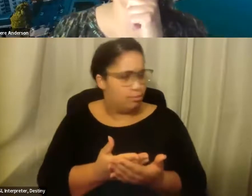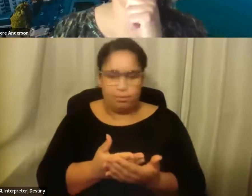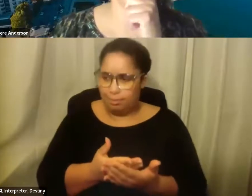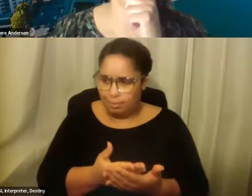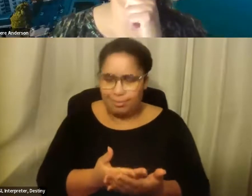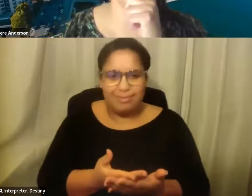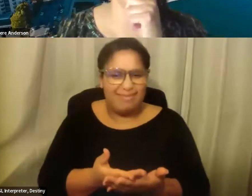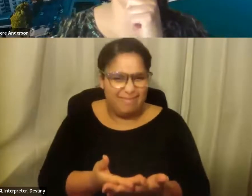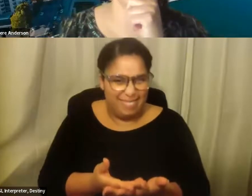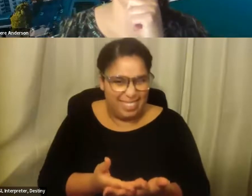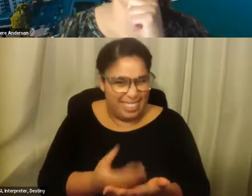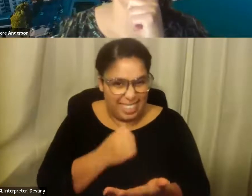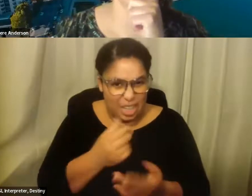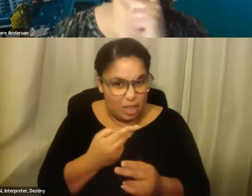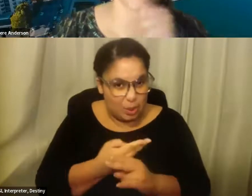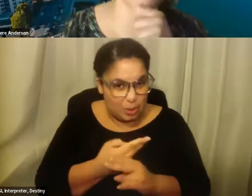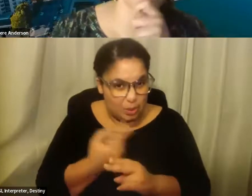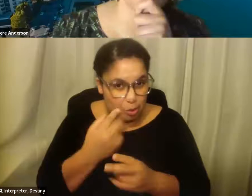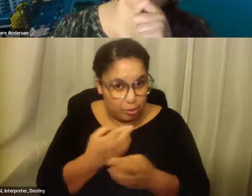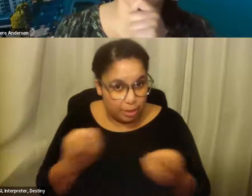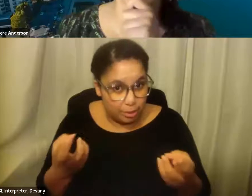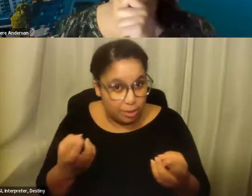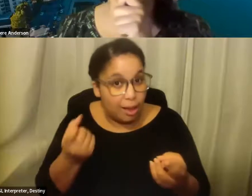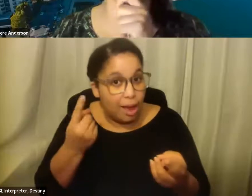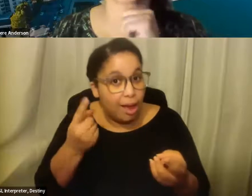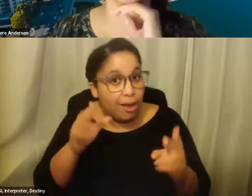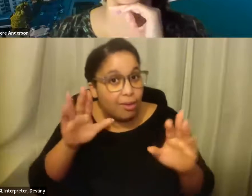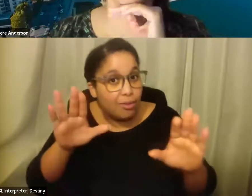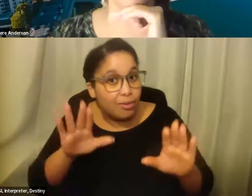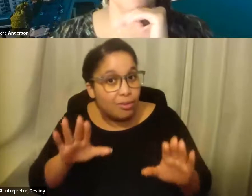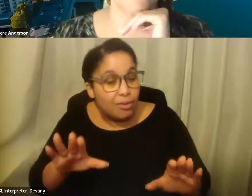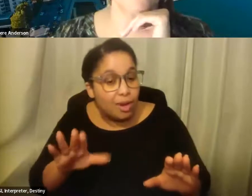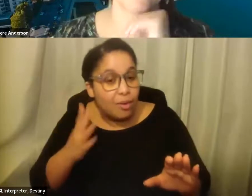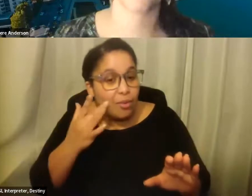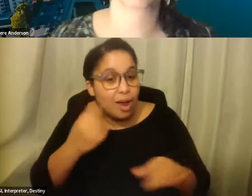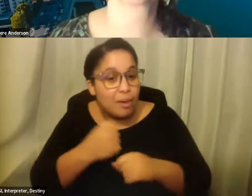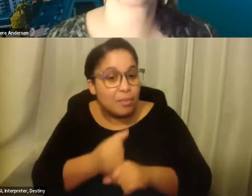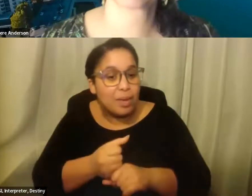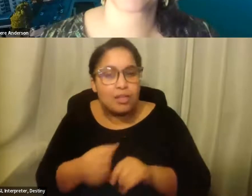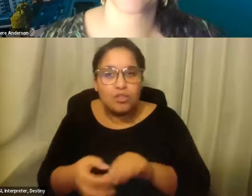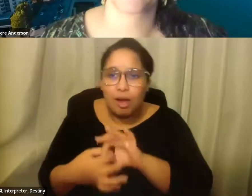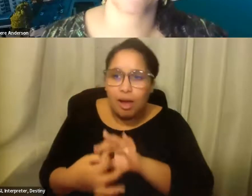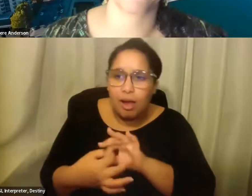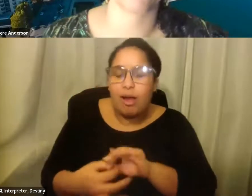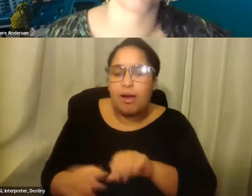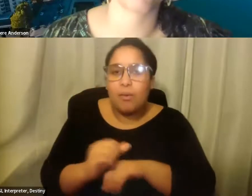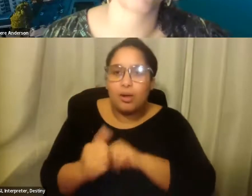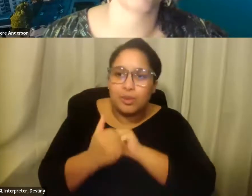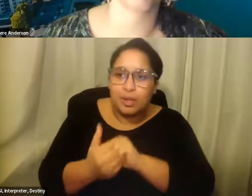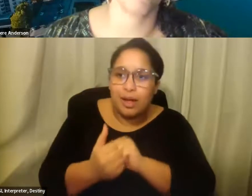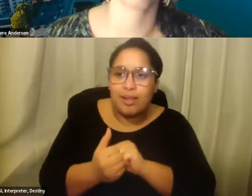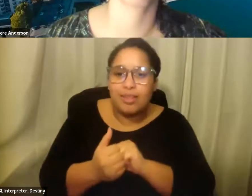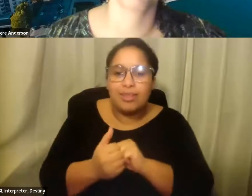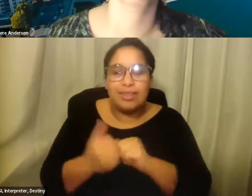you know, it's not a good use of our resources, but it's great because it creates rapport and collaboration. So our teams